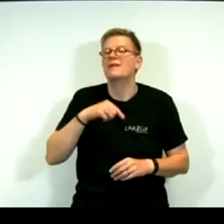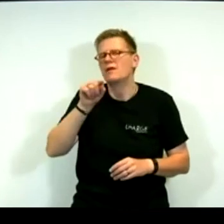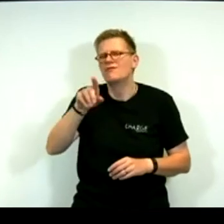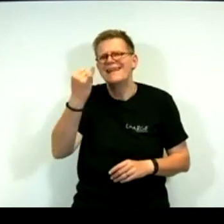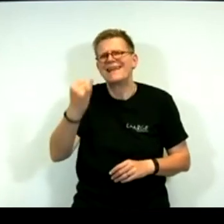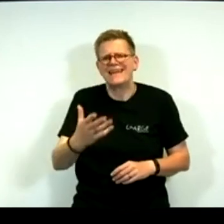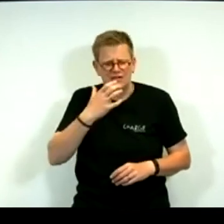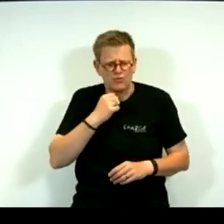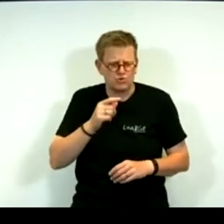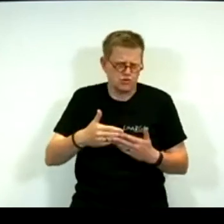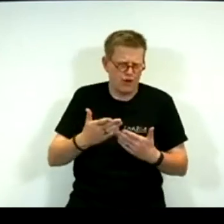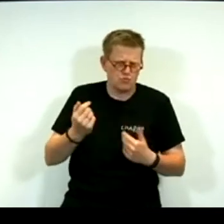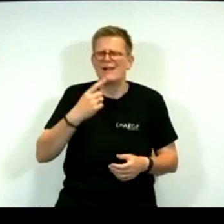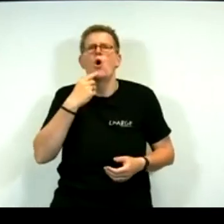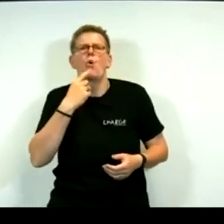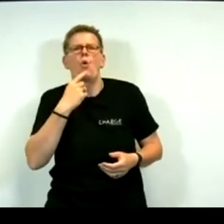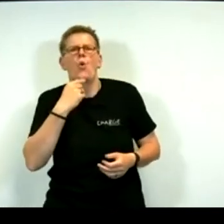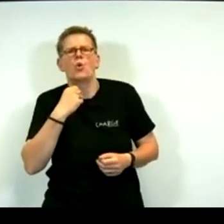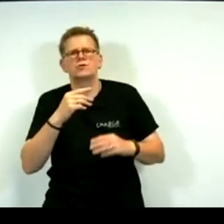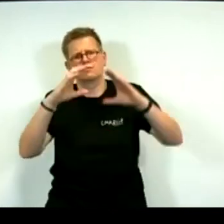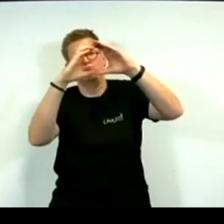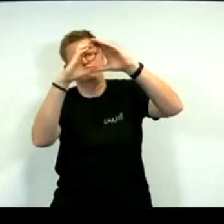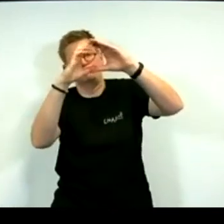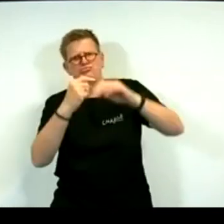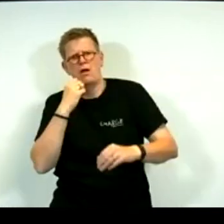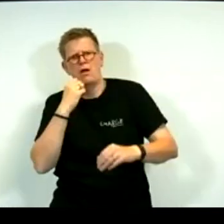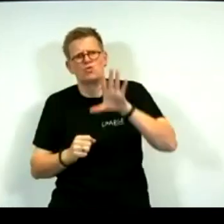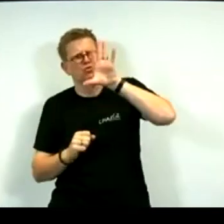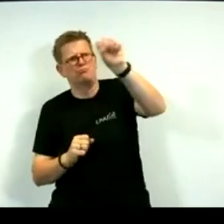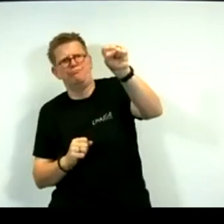donut, very close, one day you can move